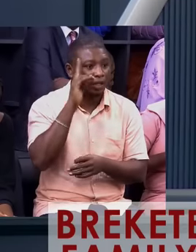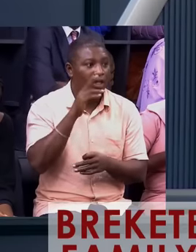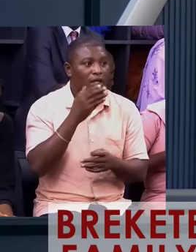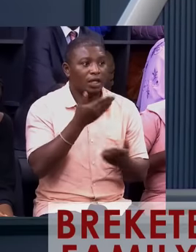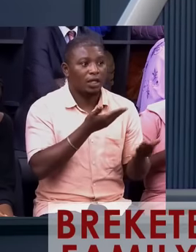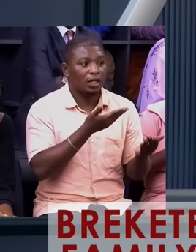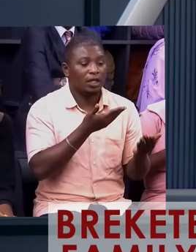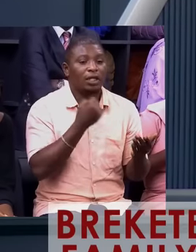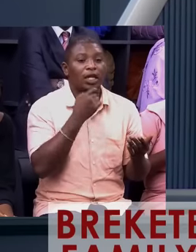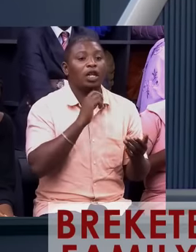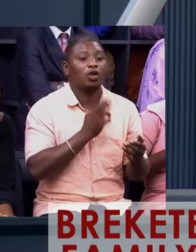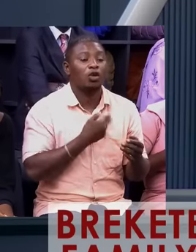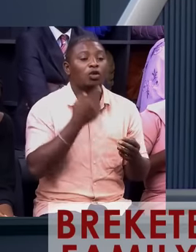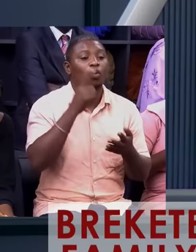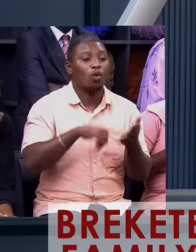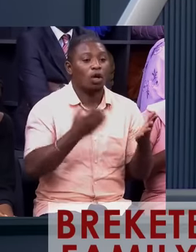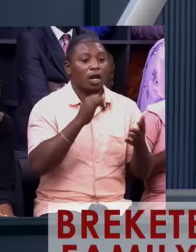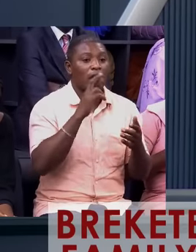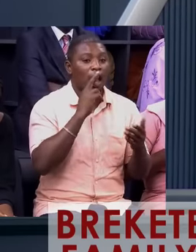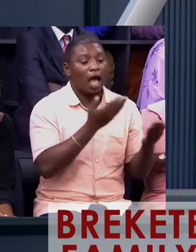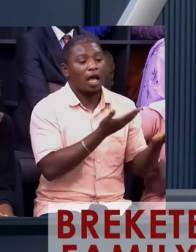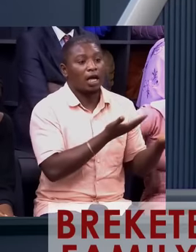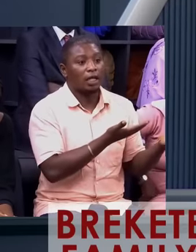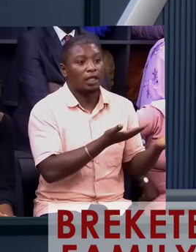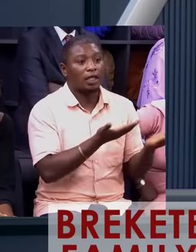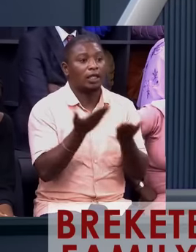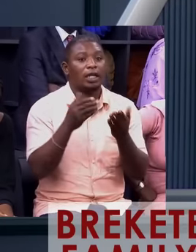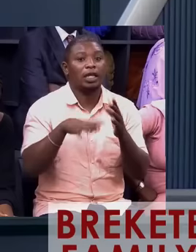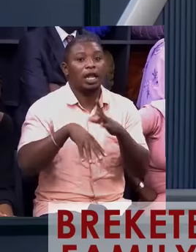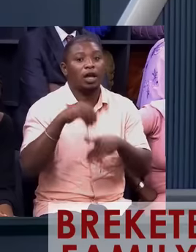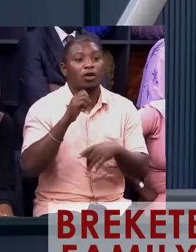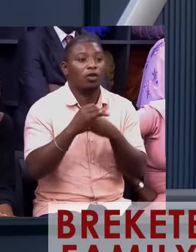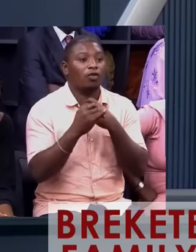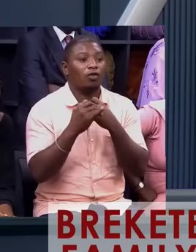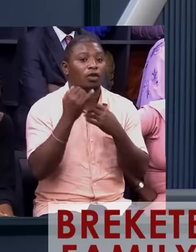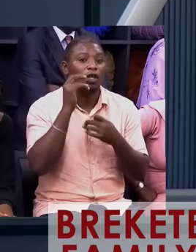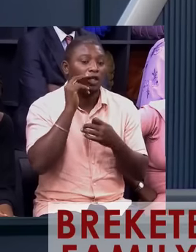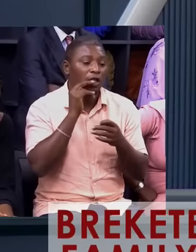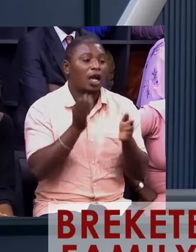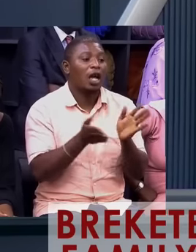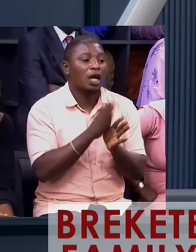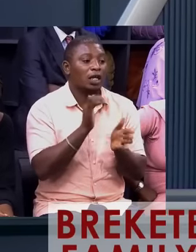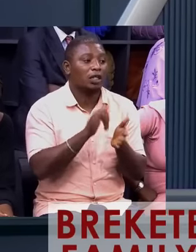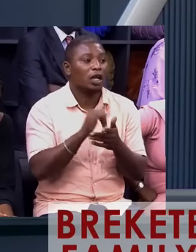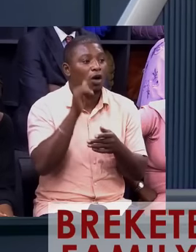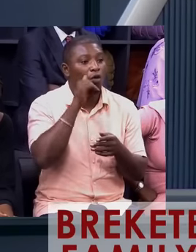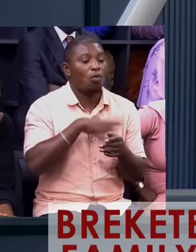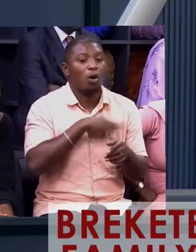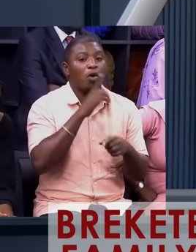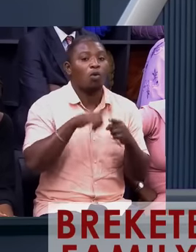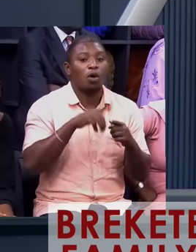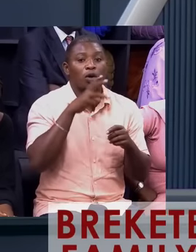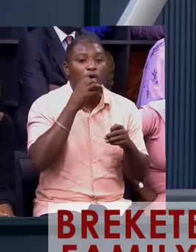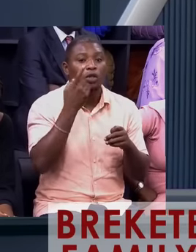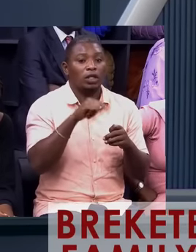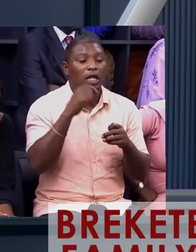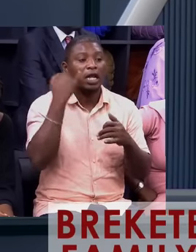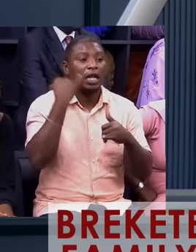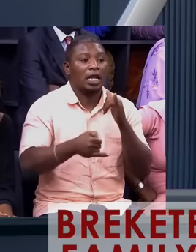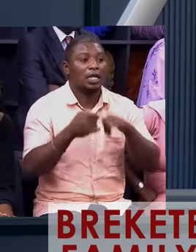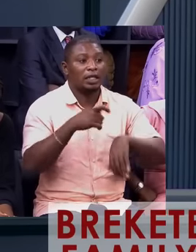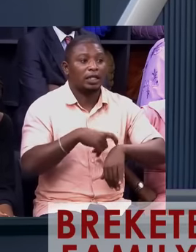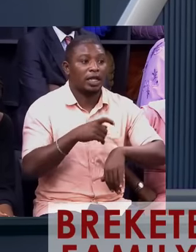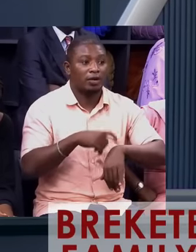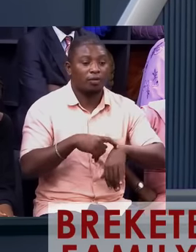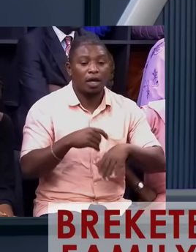Nigeria he's telling us they fighting malaria ask that woman when was the last time America had malaria the way